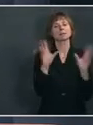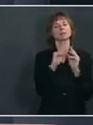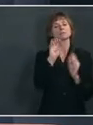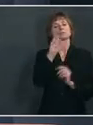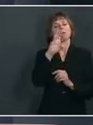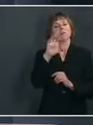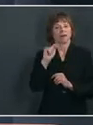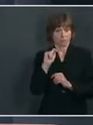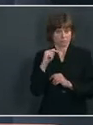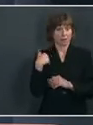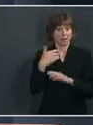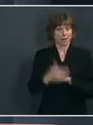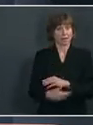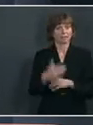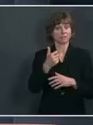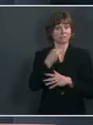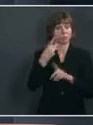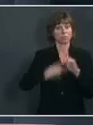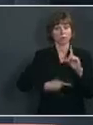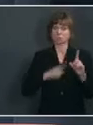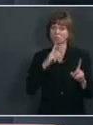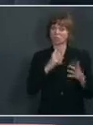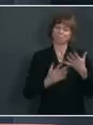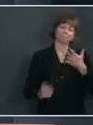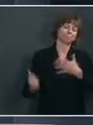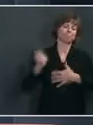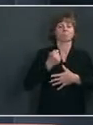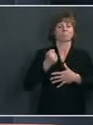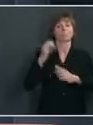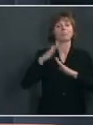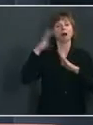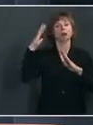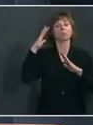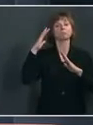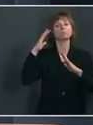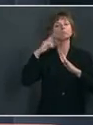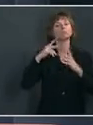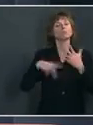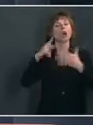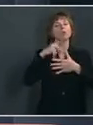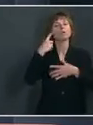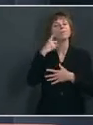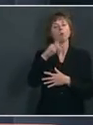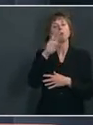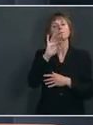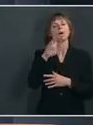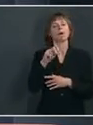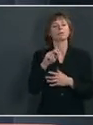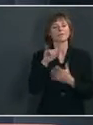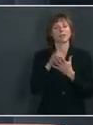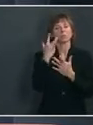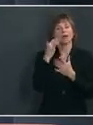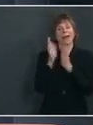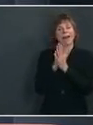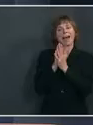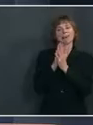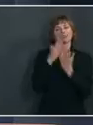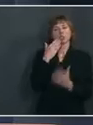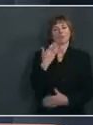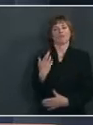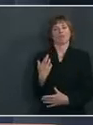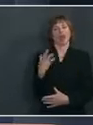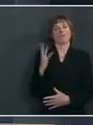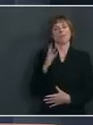next couple of months. And of course, this is a big priority for President Biden. And that's why he asked his good friend, former Secretary Kerry,